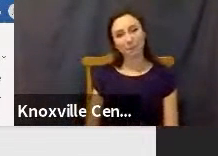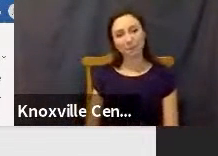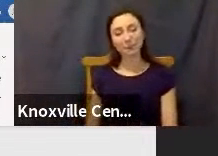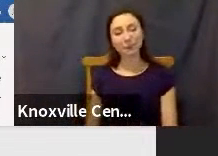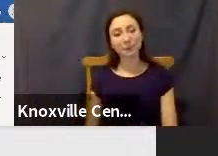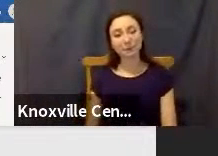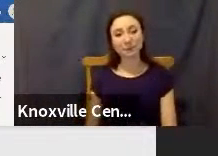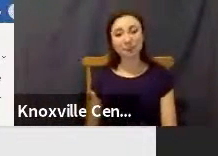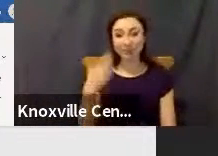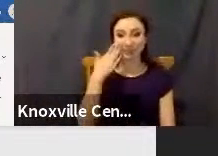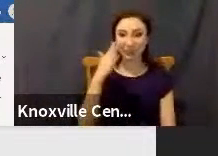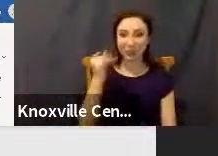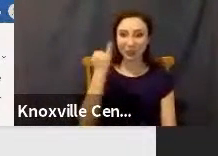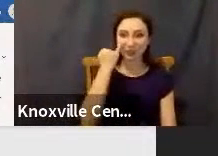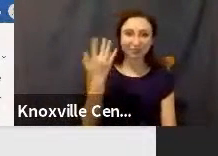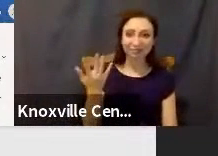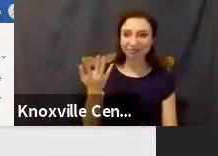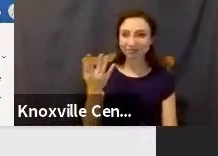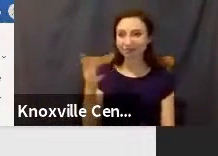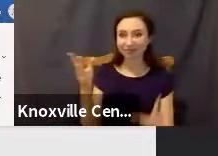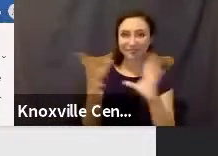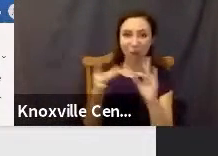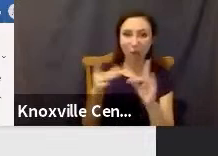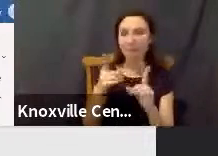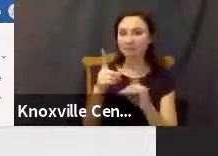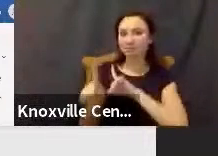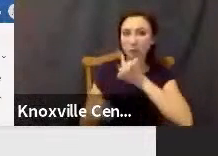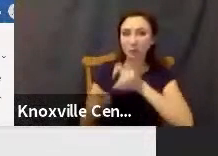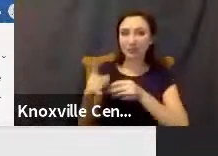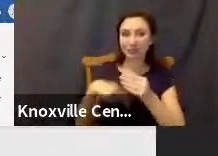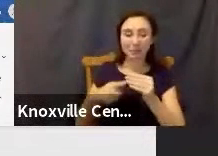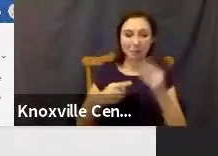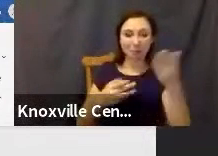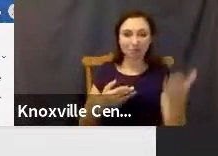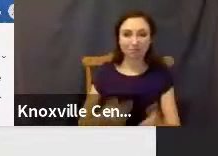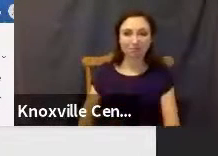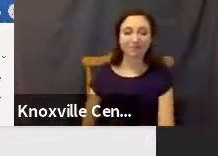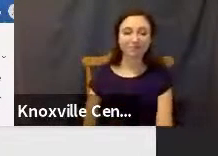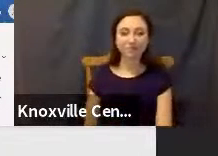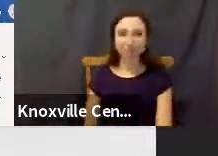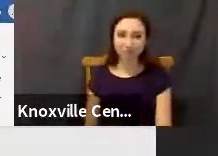Yeah, so I don't know if anyone in the had any comments or questions.